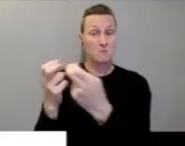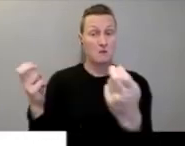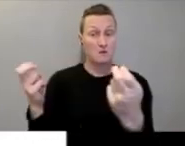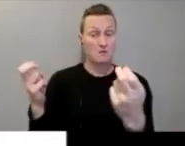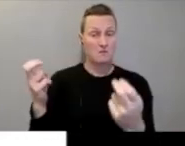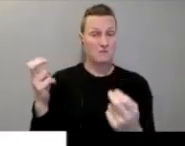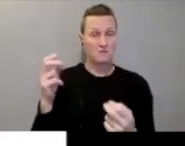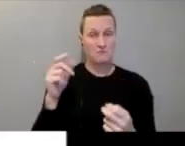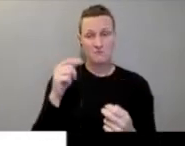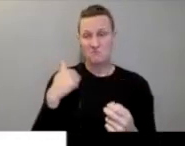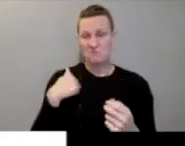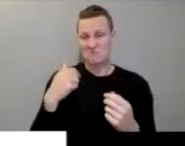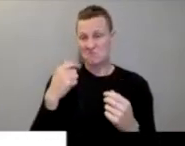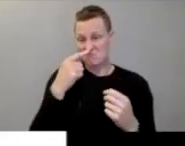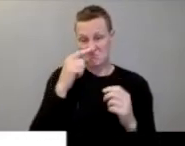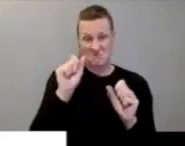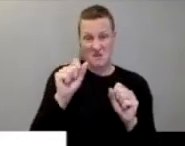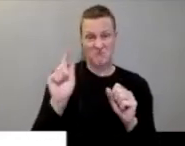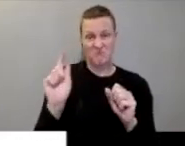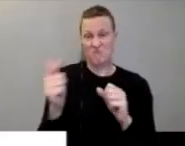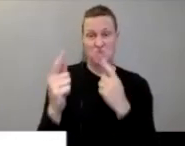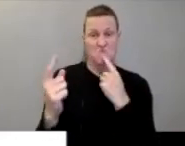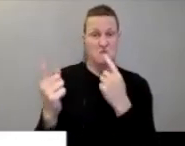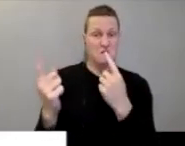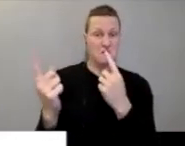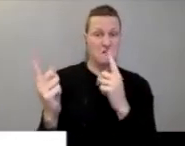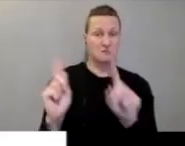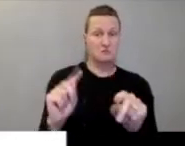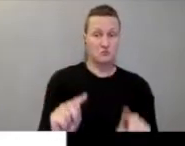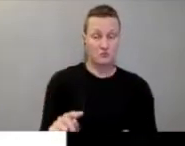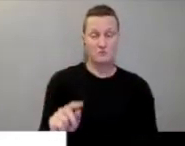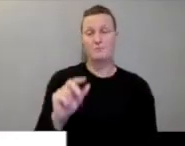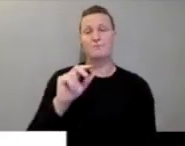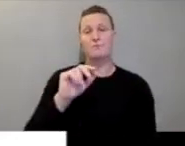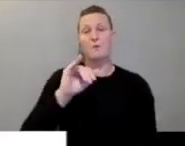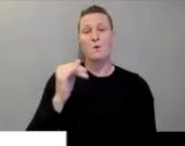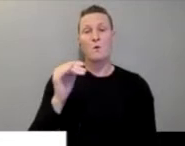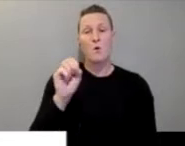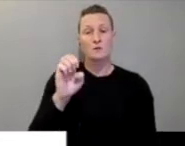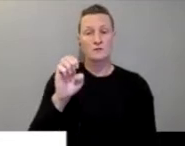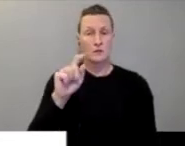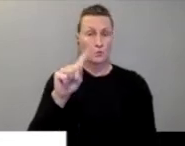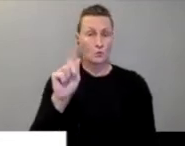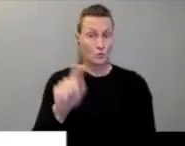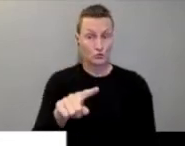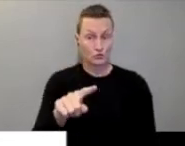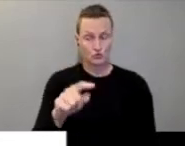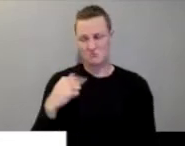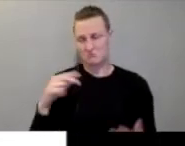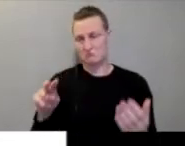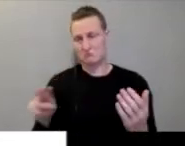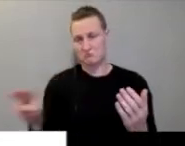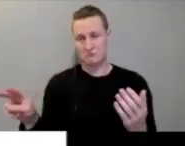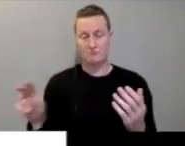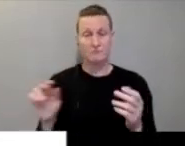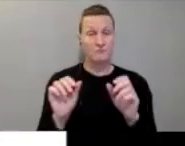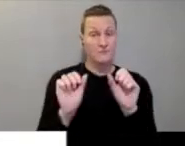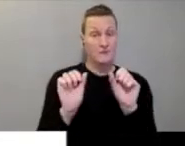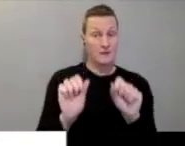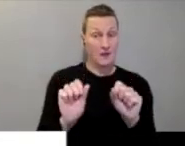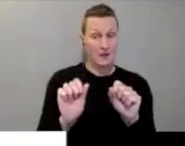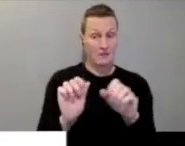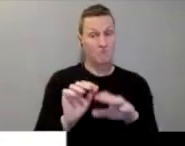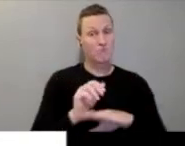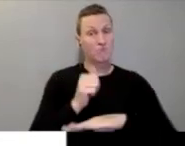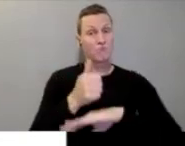wish. So we have a question from Jose. Jose says, is it possible to propose a public visual